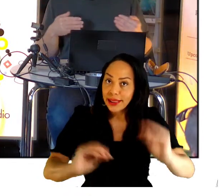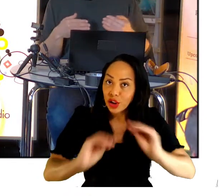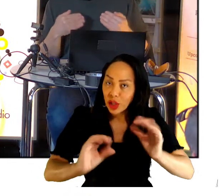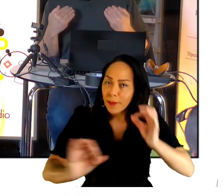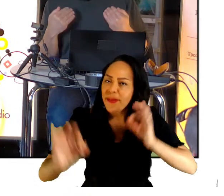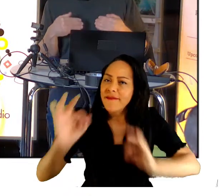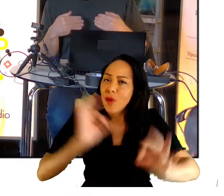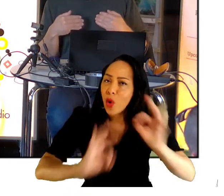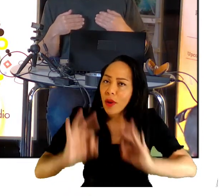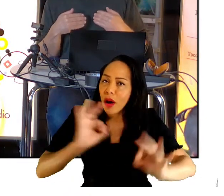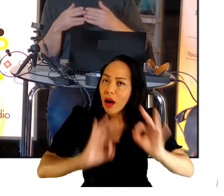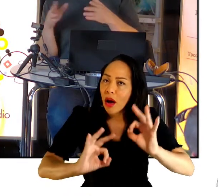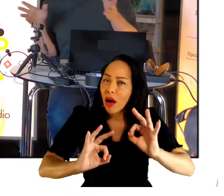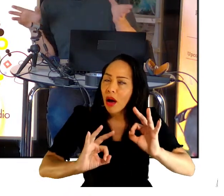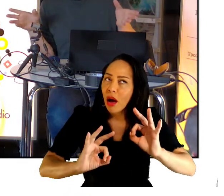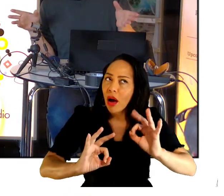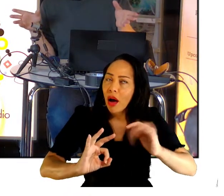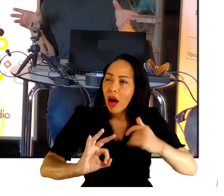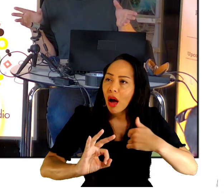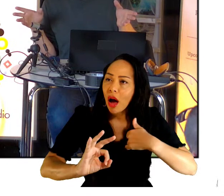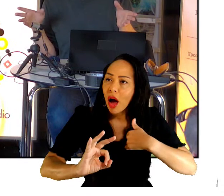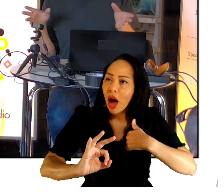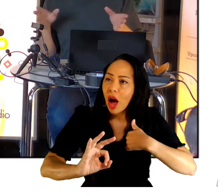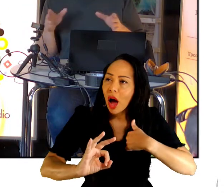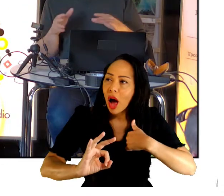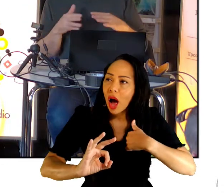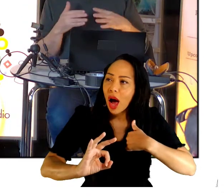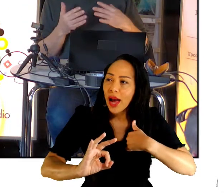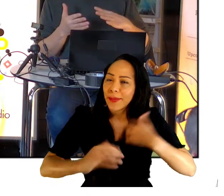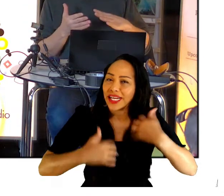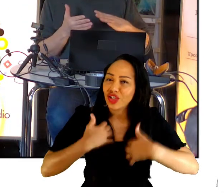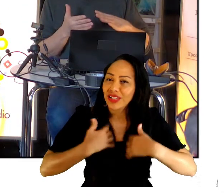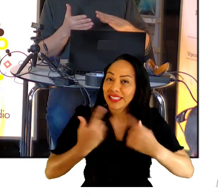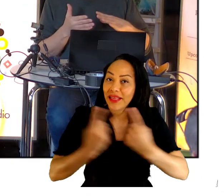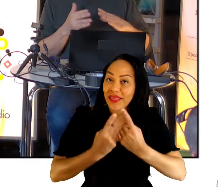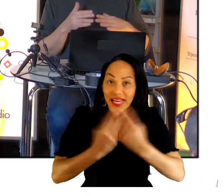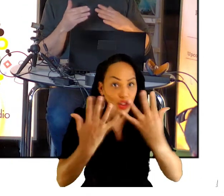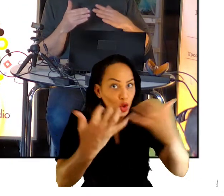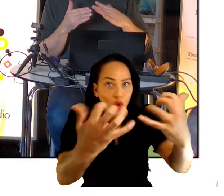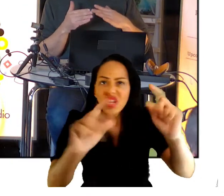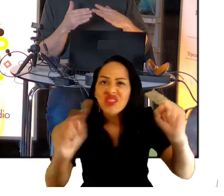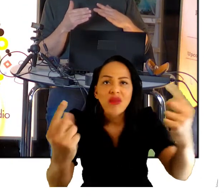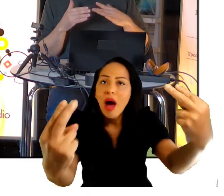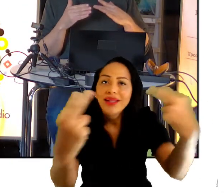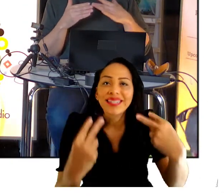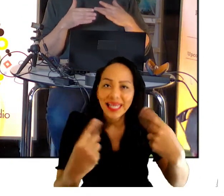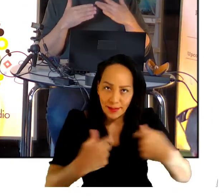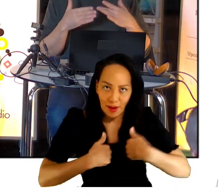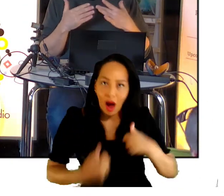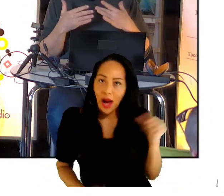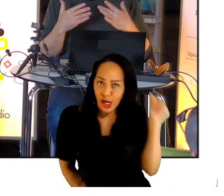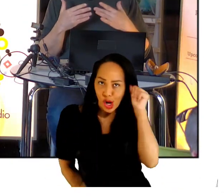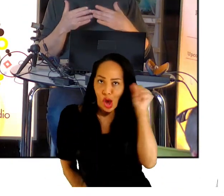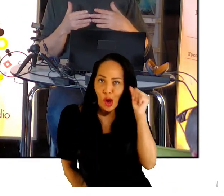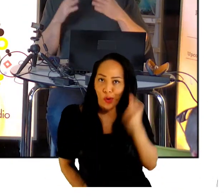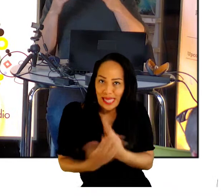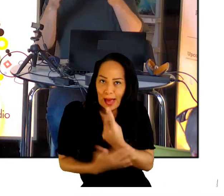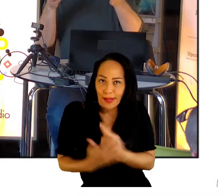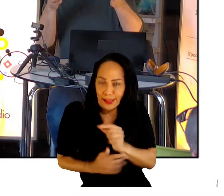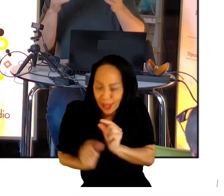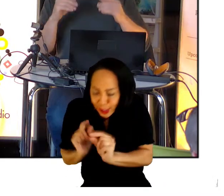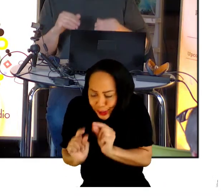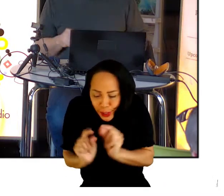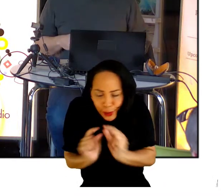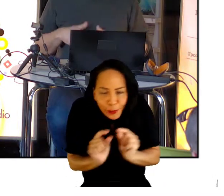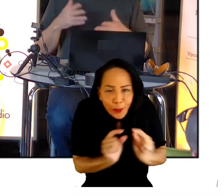the things that I see that you, the audience, can't see, that are so small that they're apparent to me